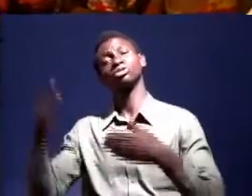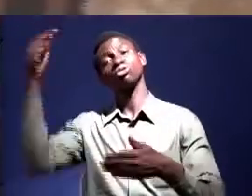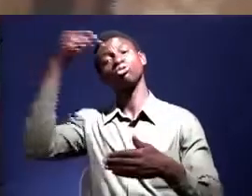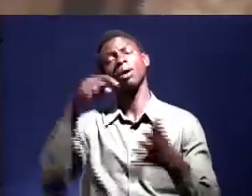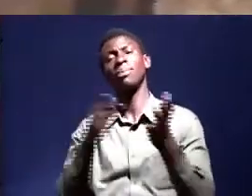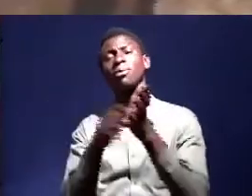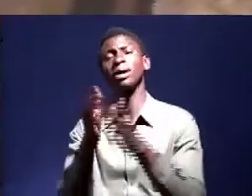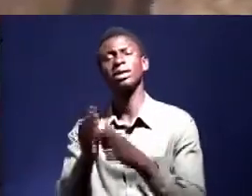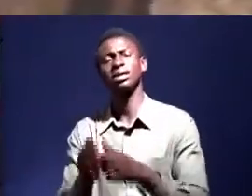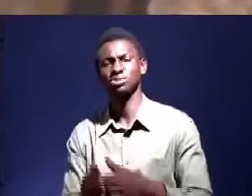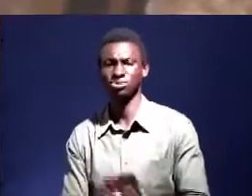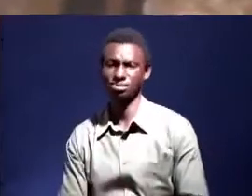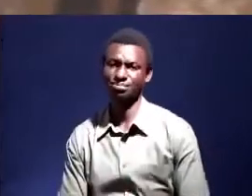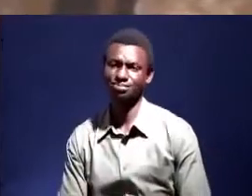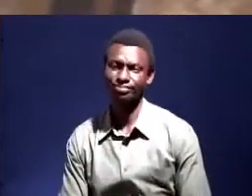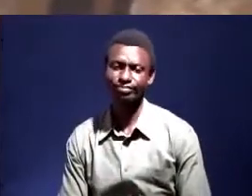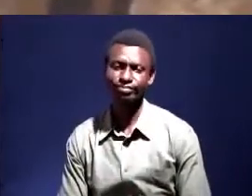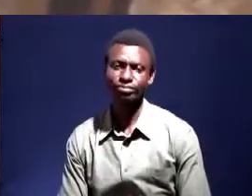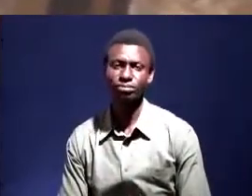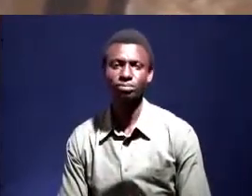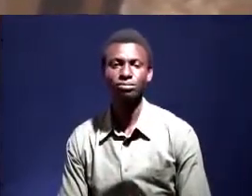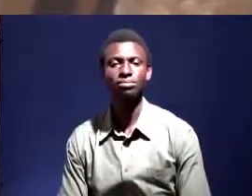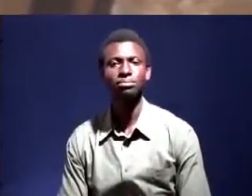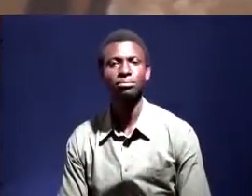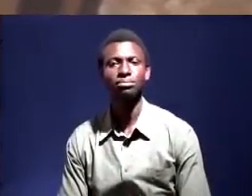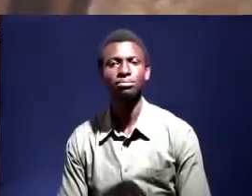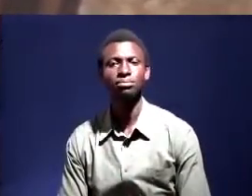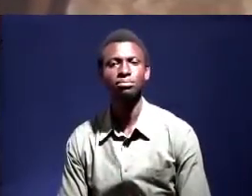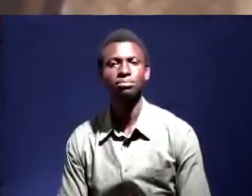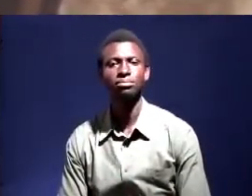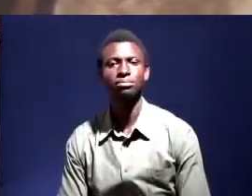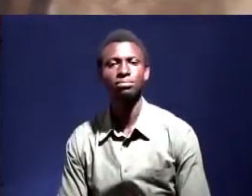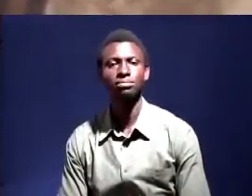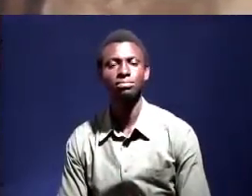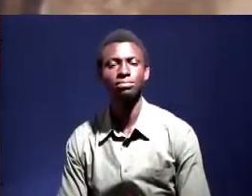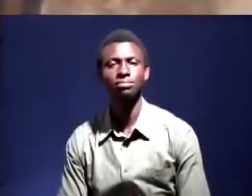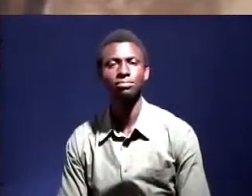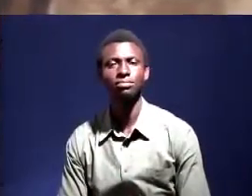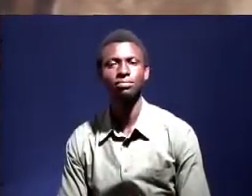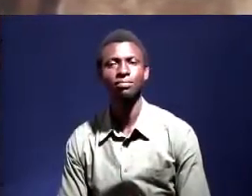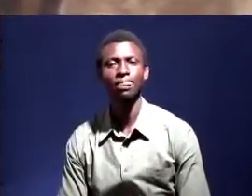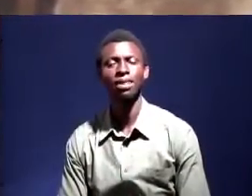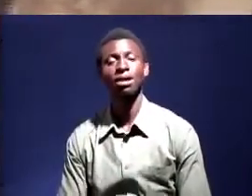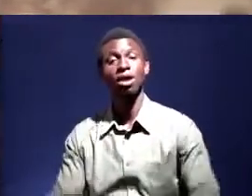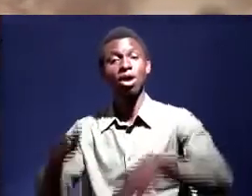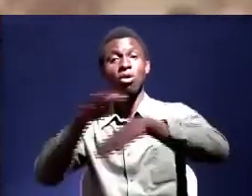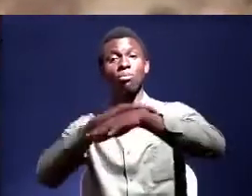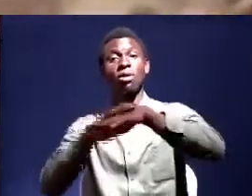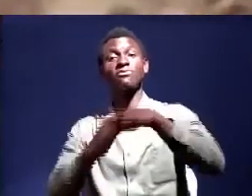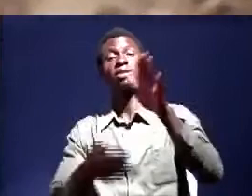The first African that we record baptism in the Bible